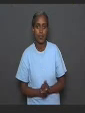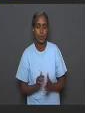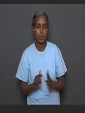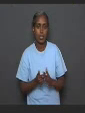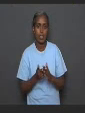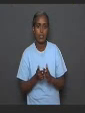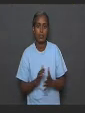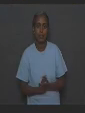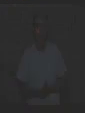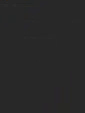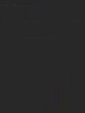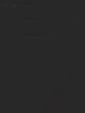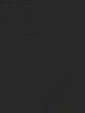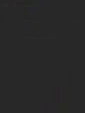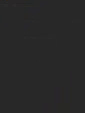Begin.